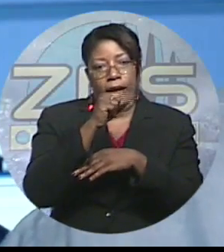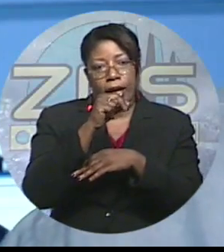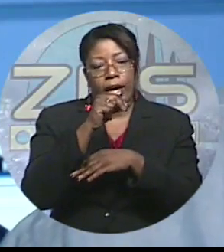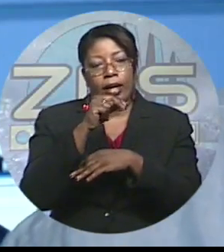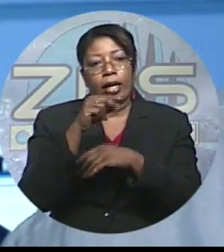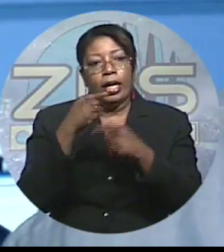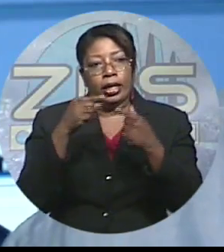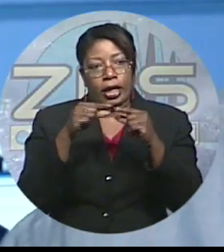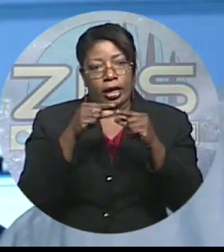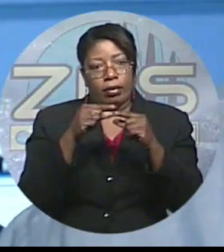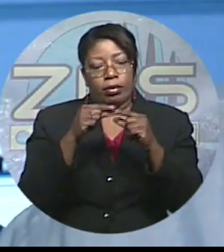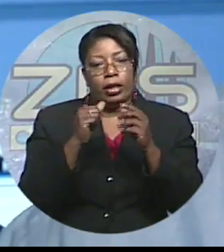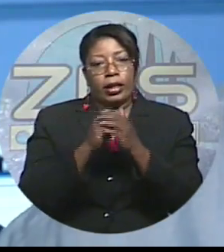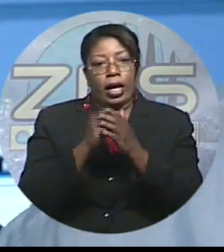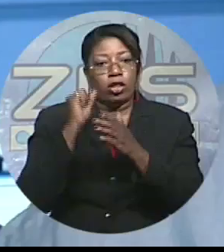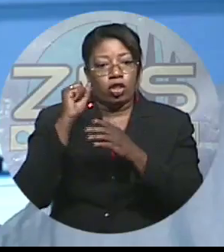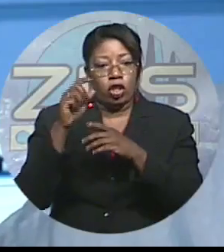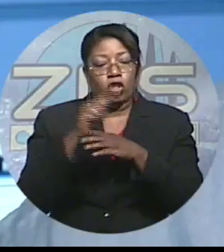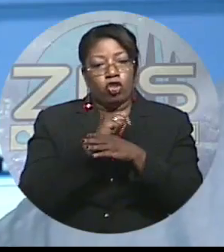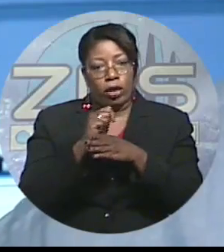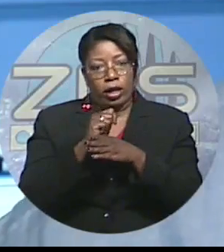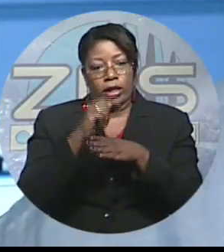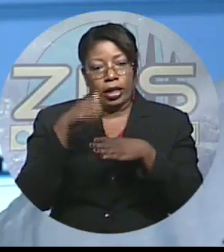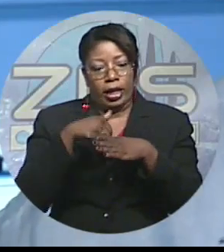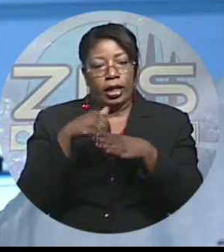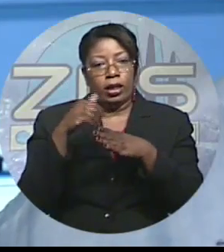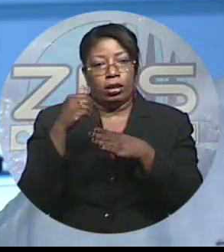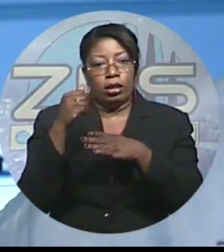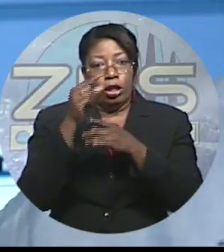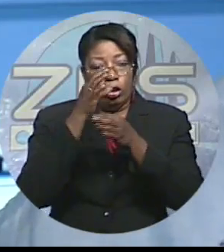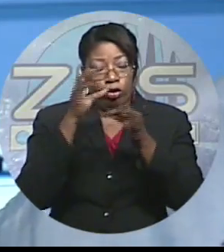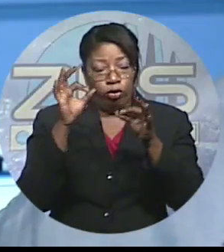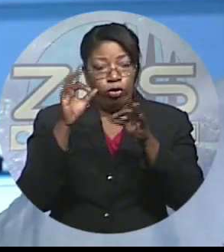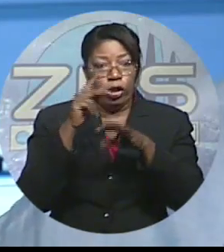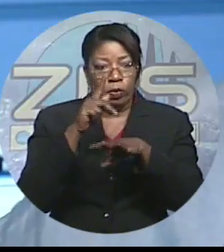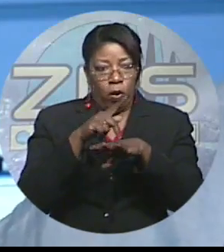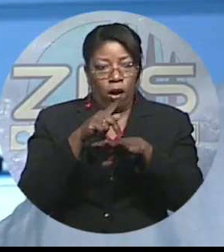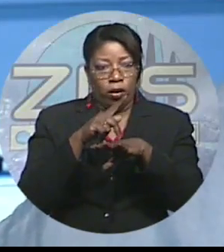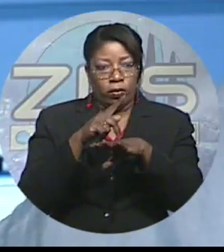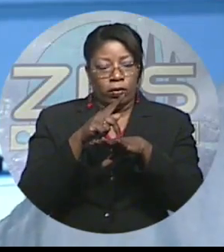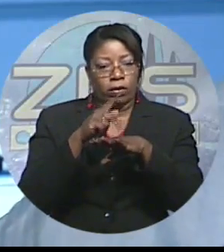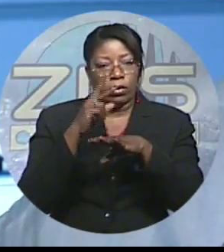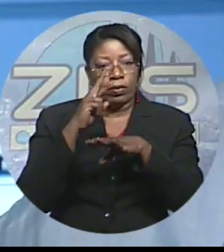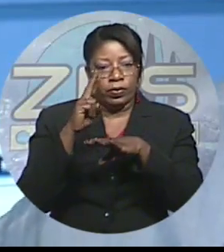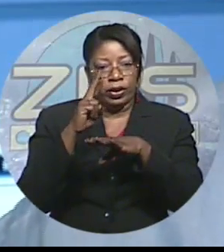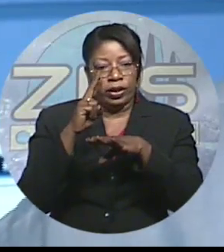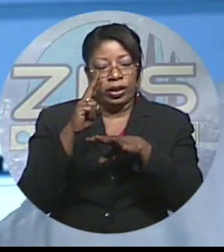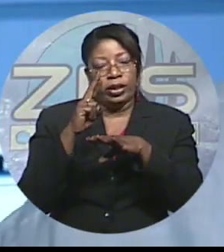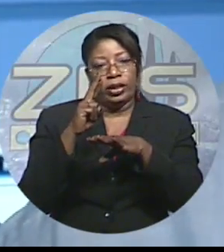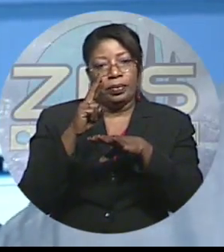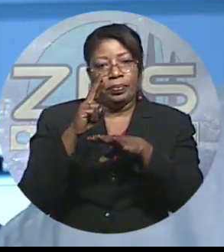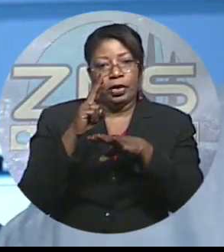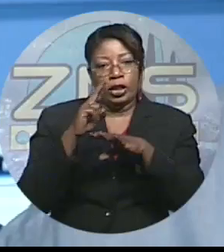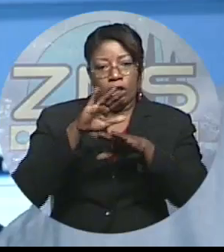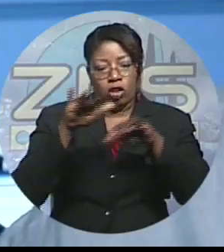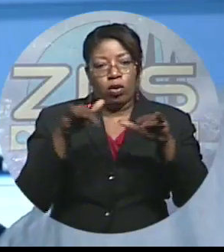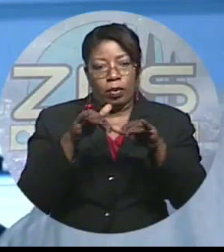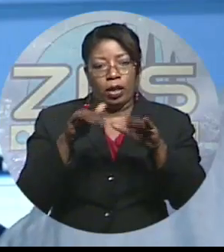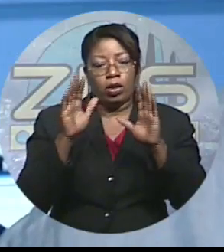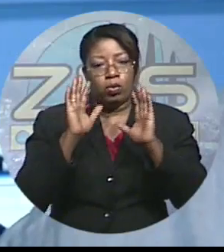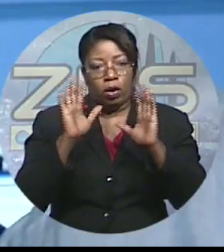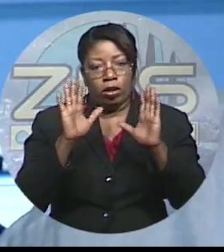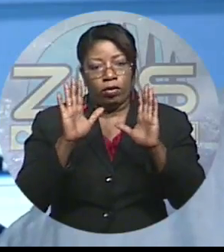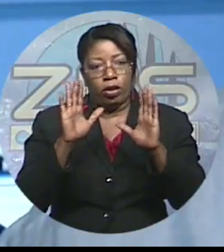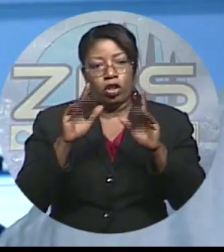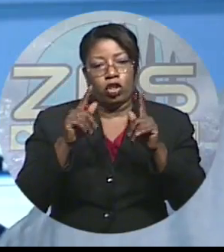still trains in Freeport, and what we'd like the Bahamas to know is that Joanna's performances are so outstanding, even though she trains in a